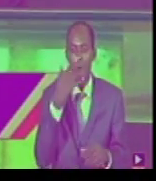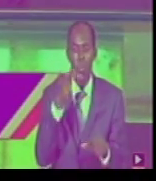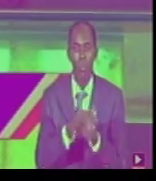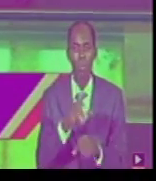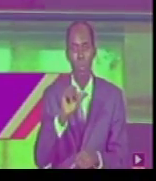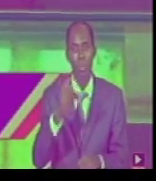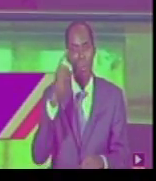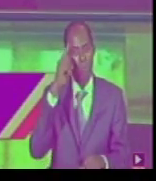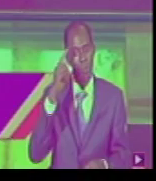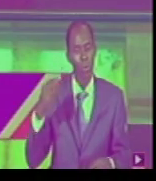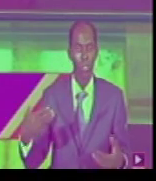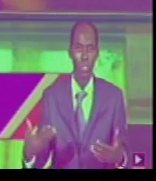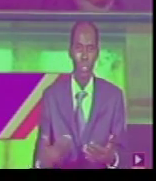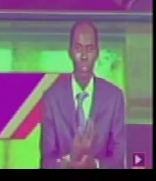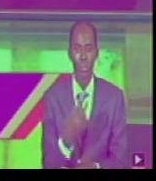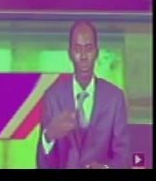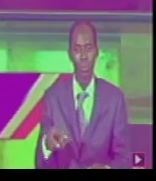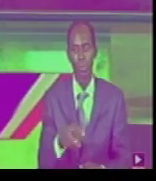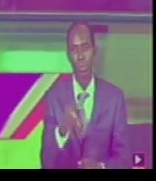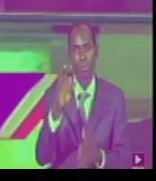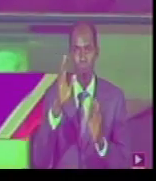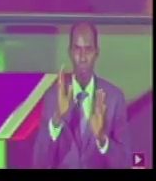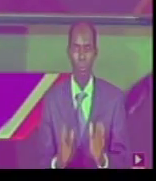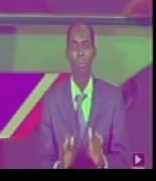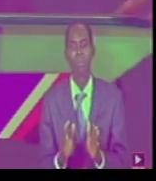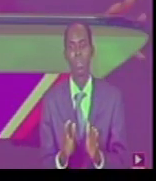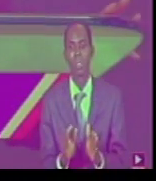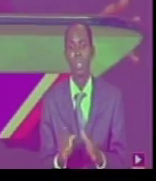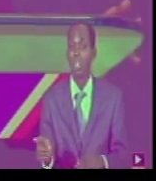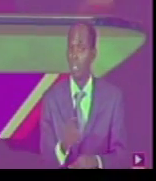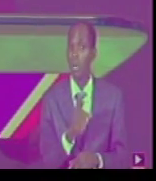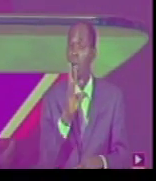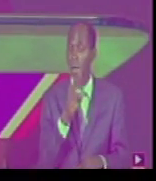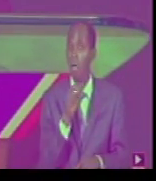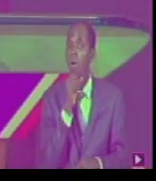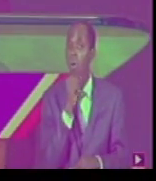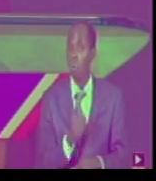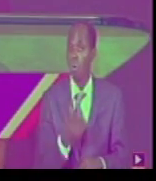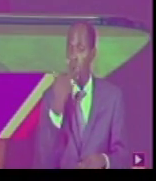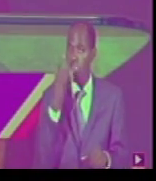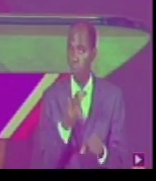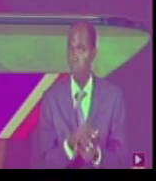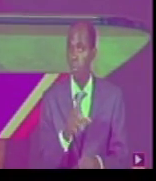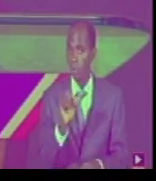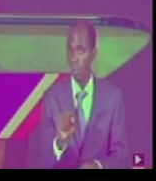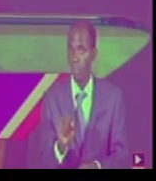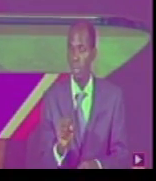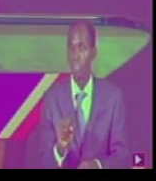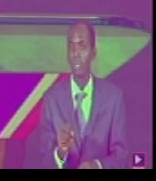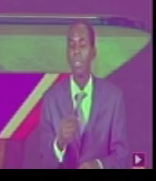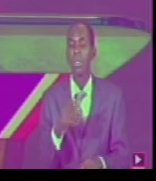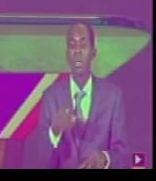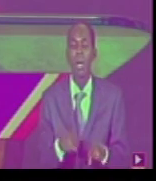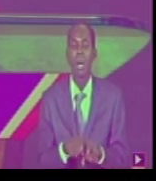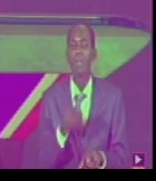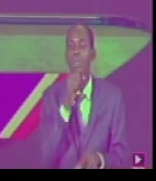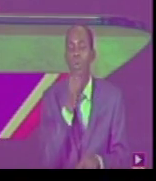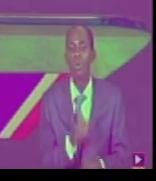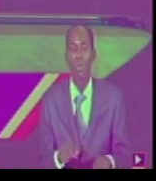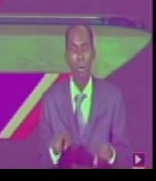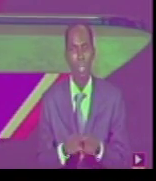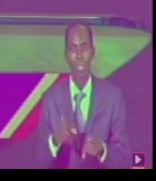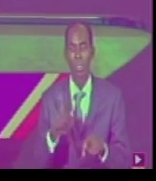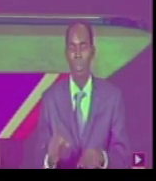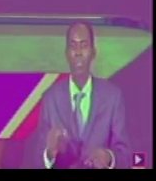new pilgrims. They are old, those promises, as old as the Old Testament,